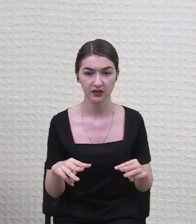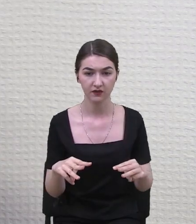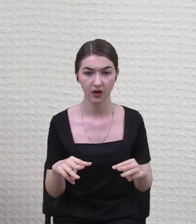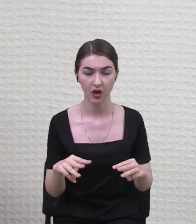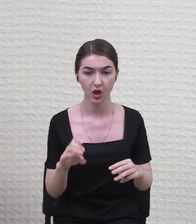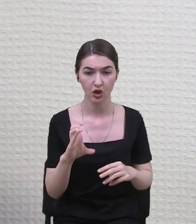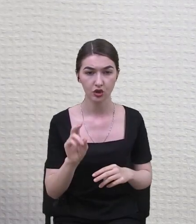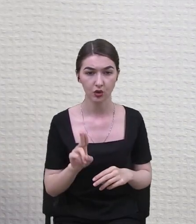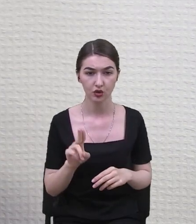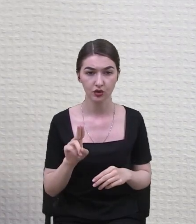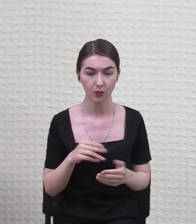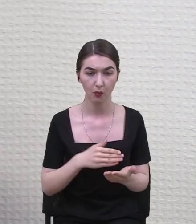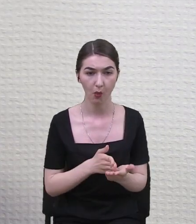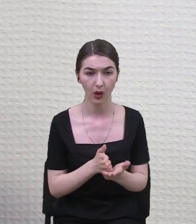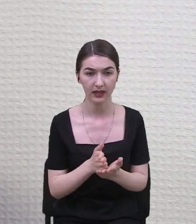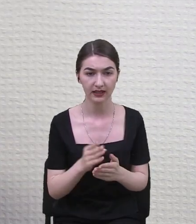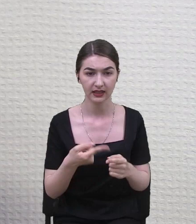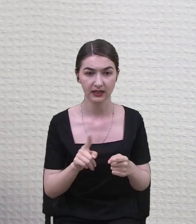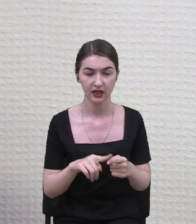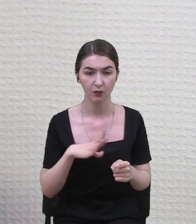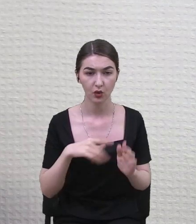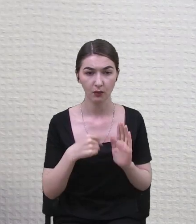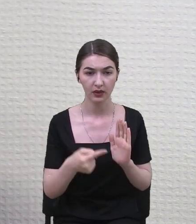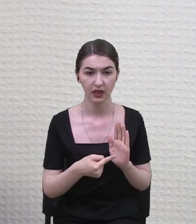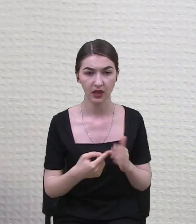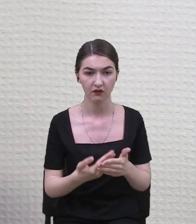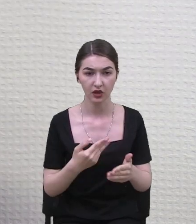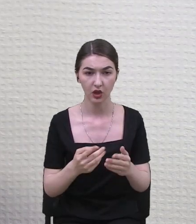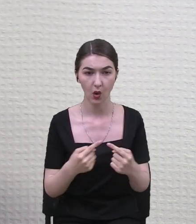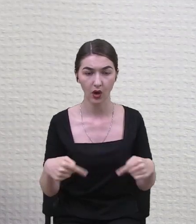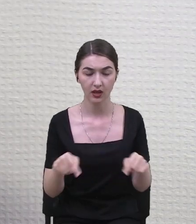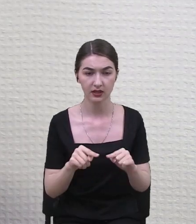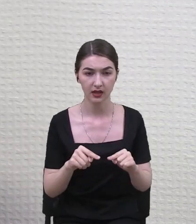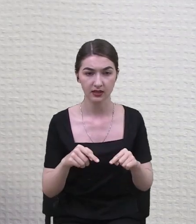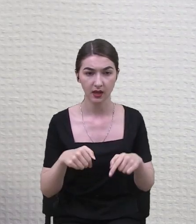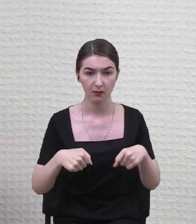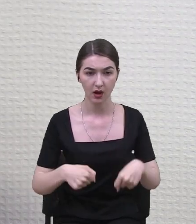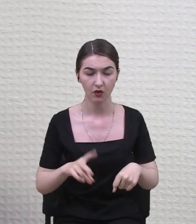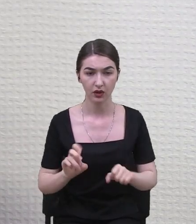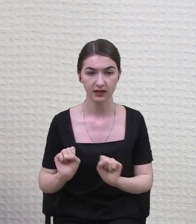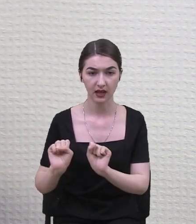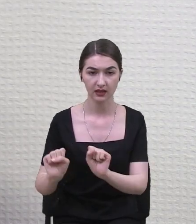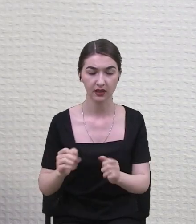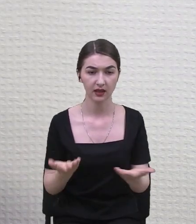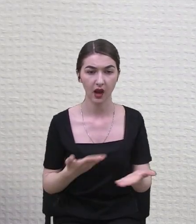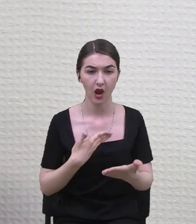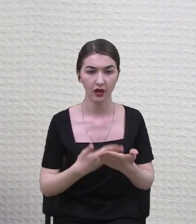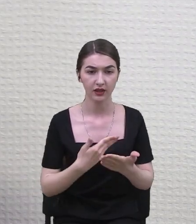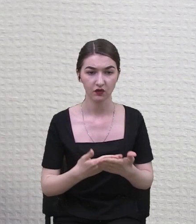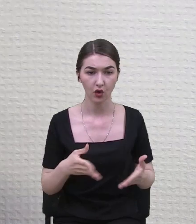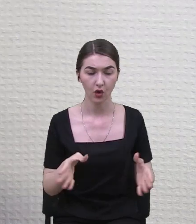charity foundation, which is working closely with Ministry of Social Policy on how the data can